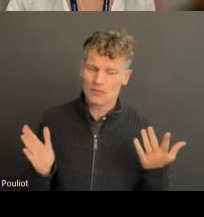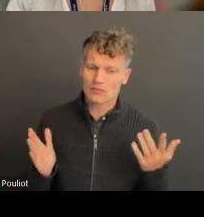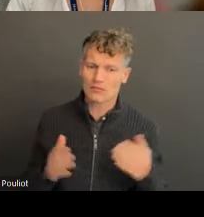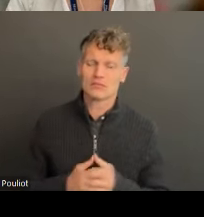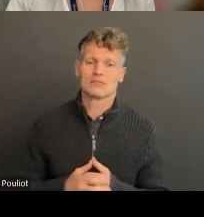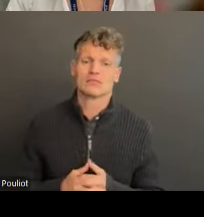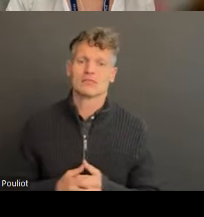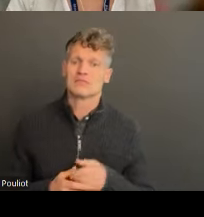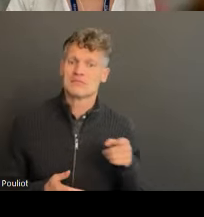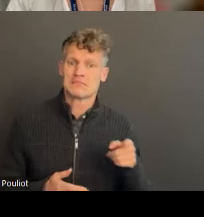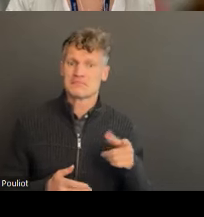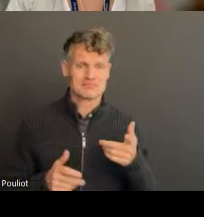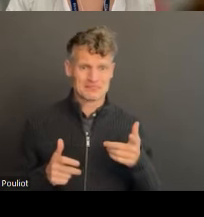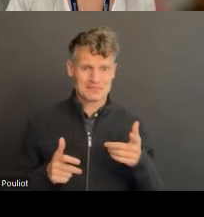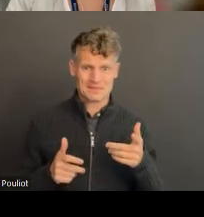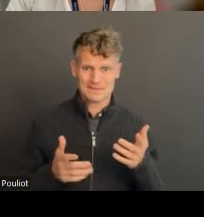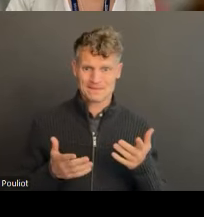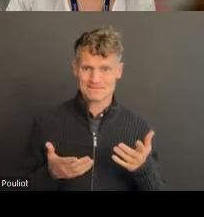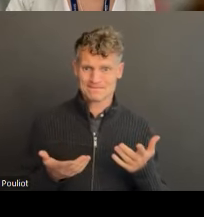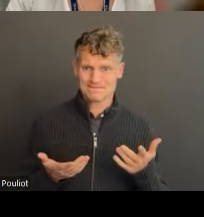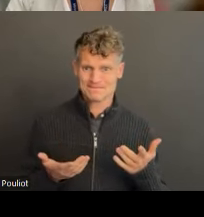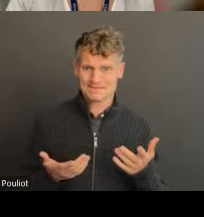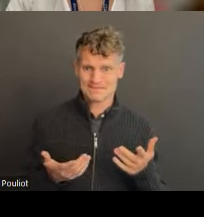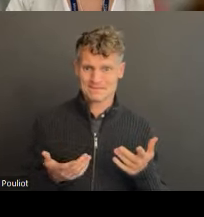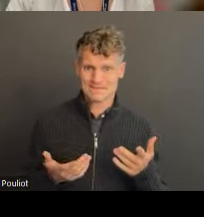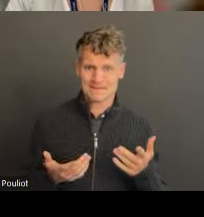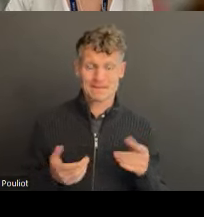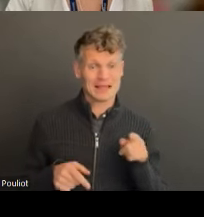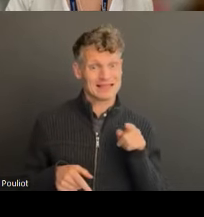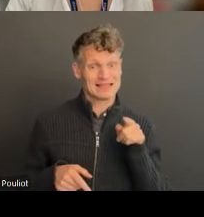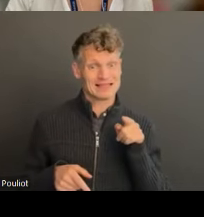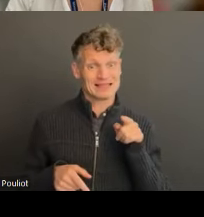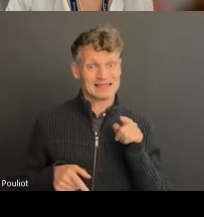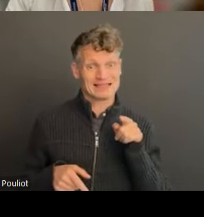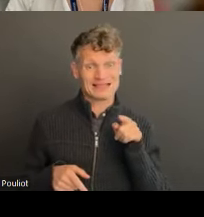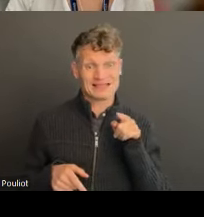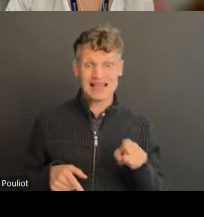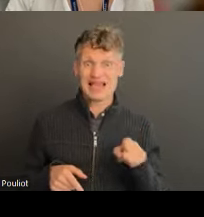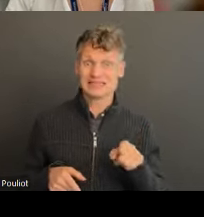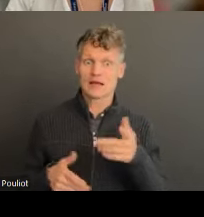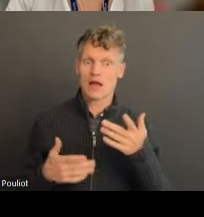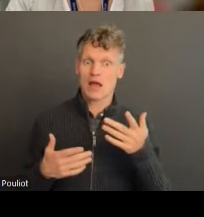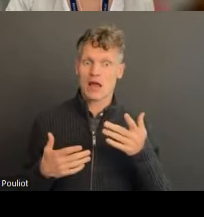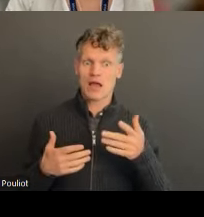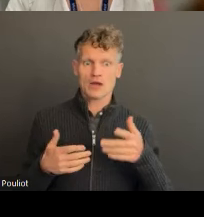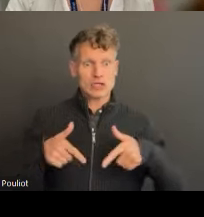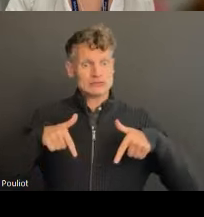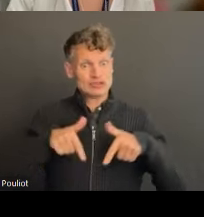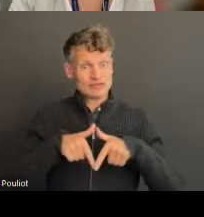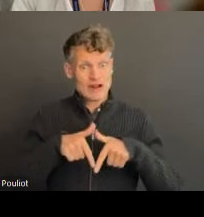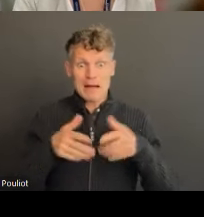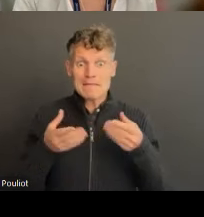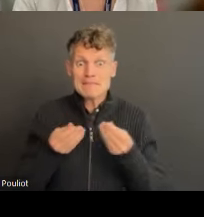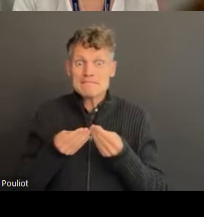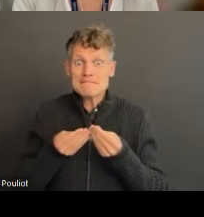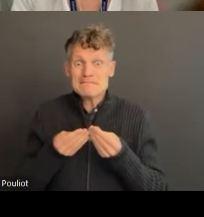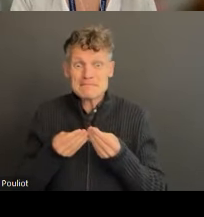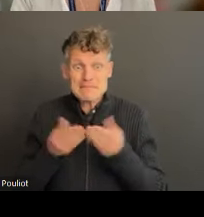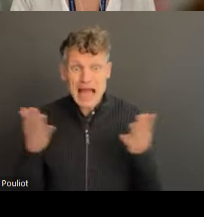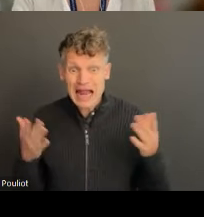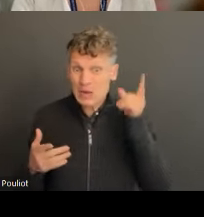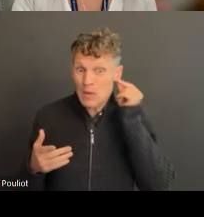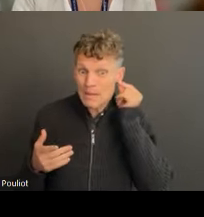is way below what happens with breast cancer. This is an example. When you do a survival analysis at 5 years,